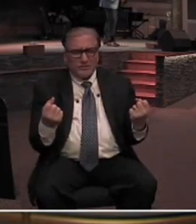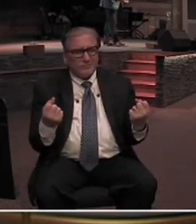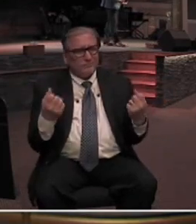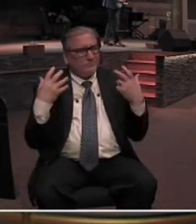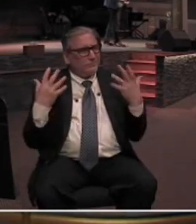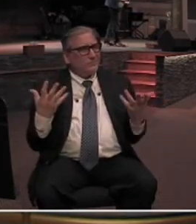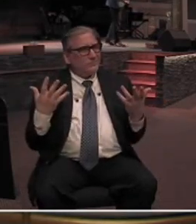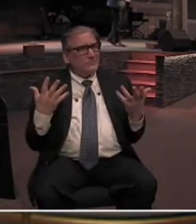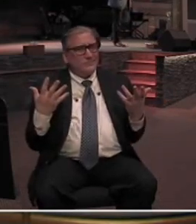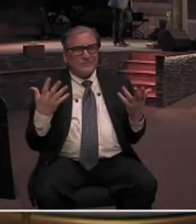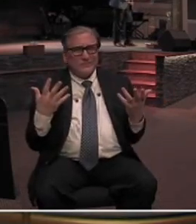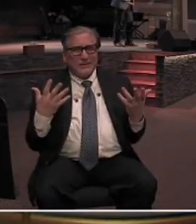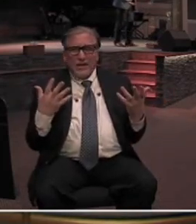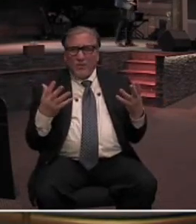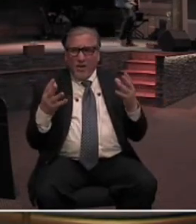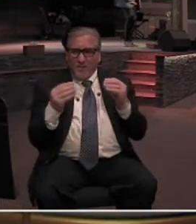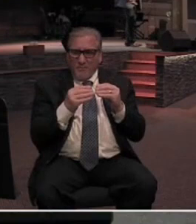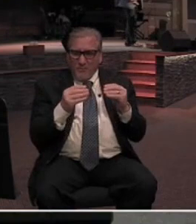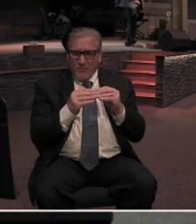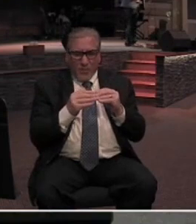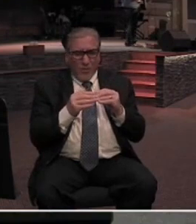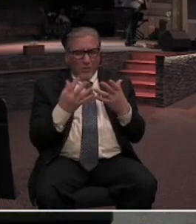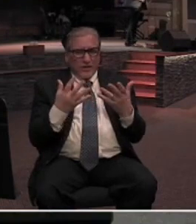is being damaged in all of this?